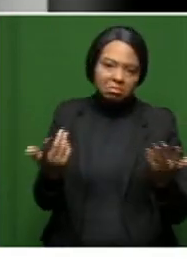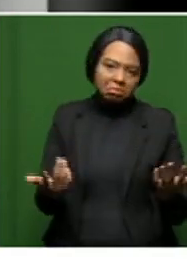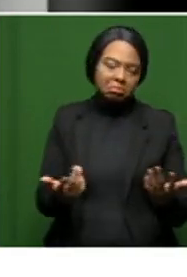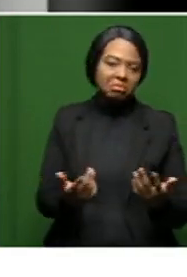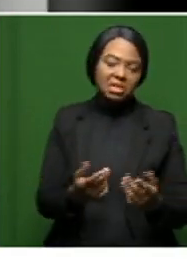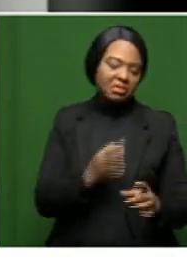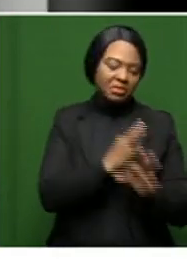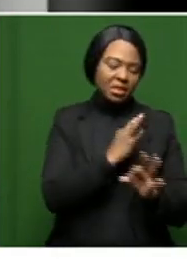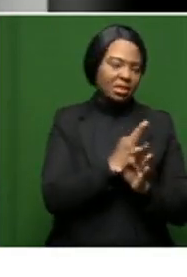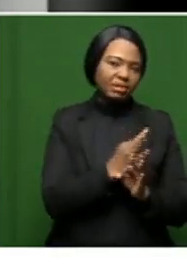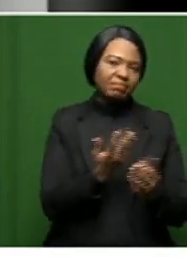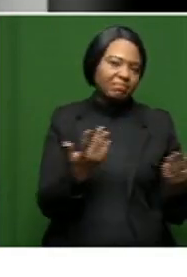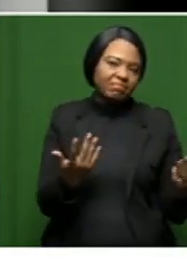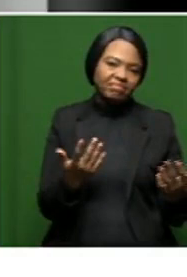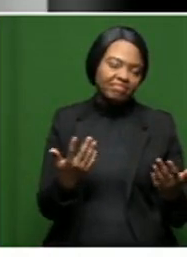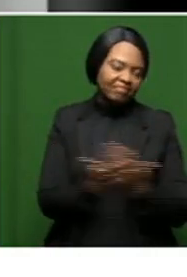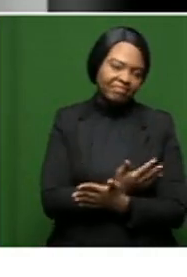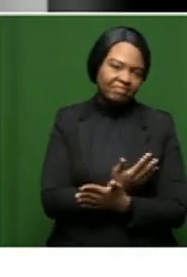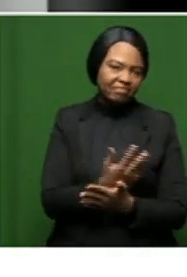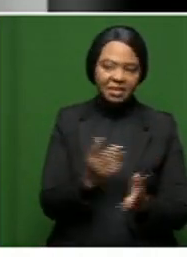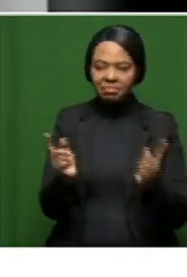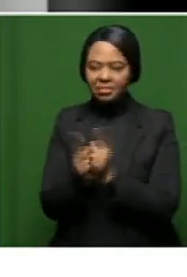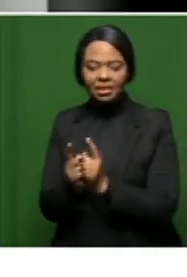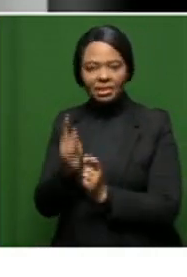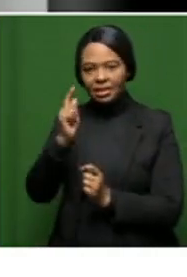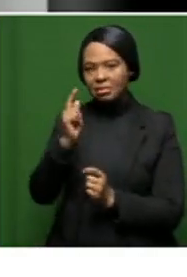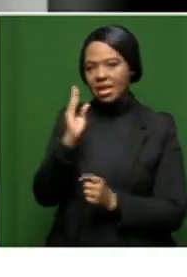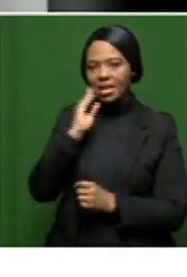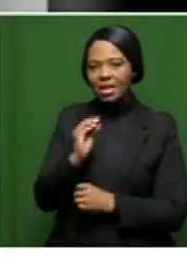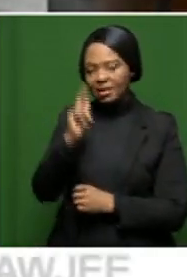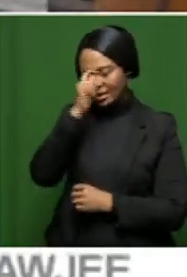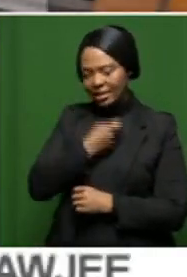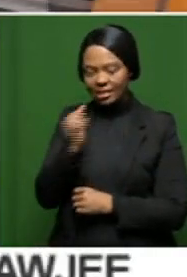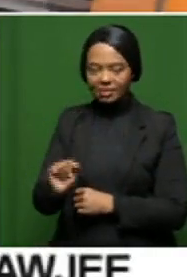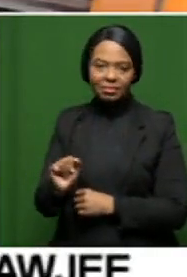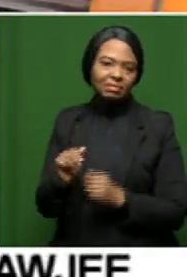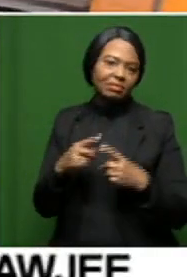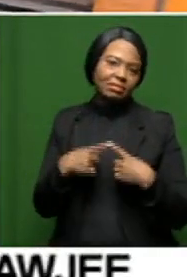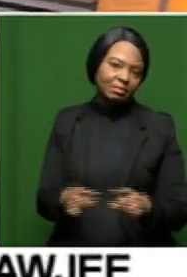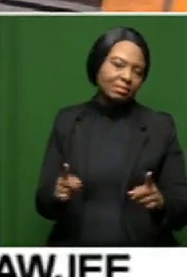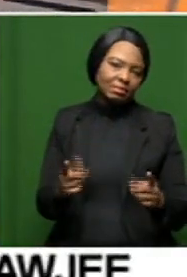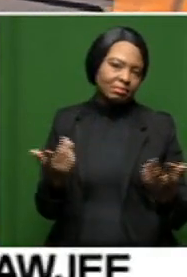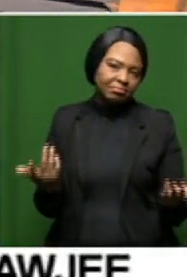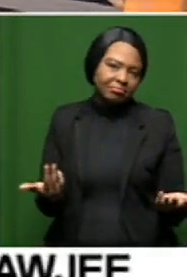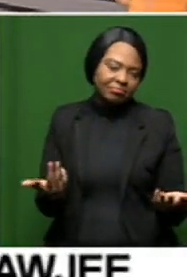but I'm sure that he knows I would have done it. Yeah. What do you think he would think of it?